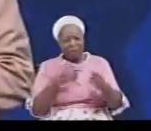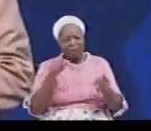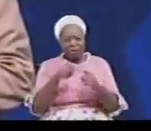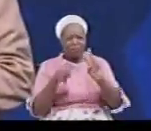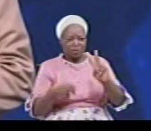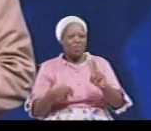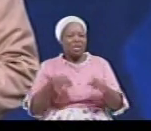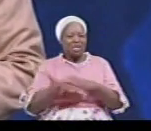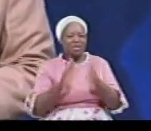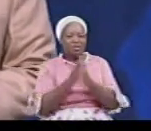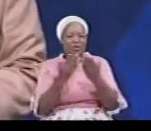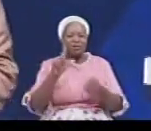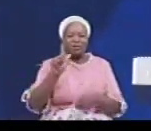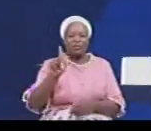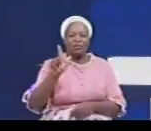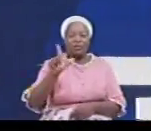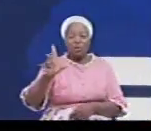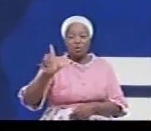19,